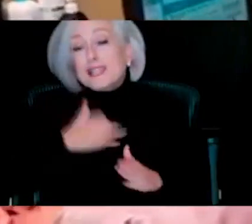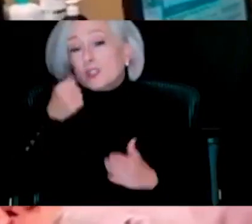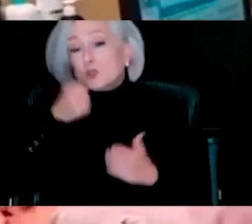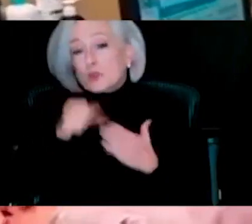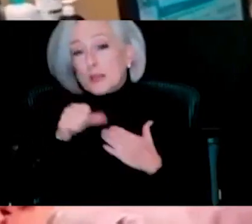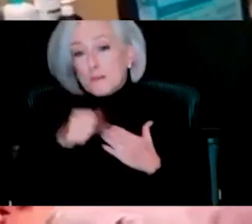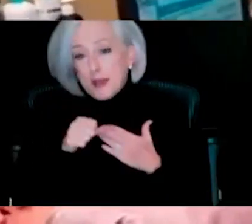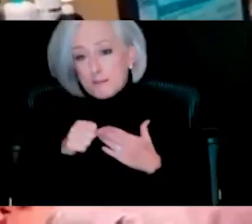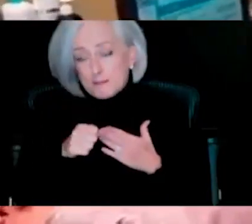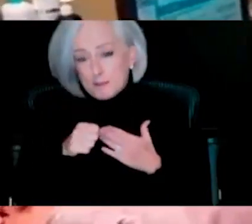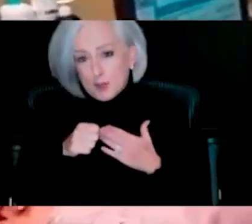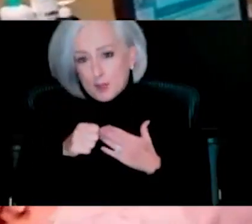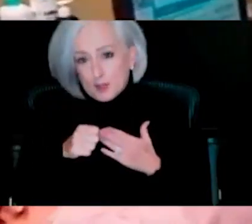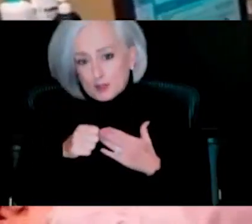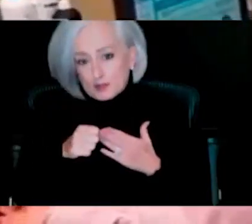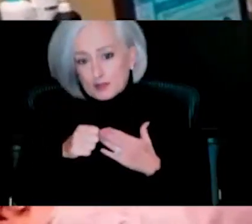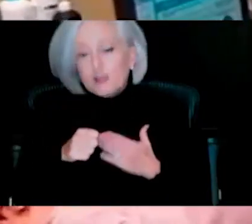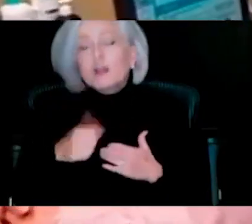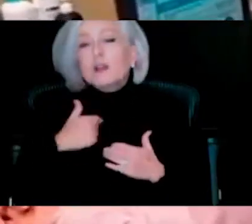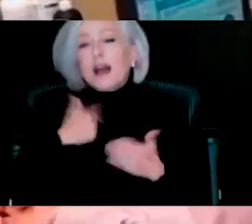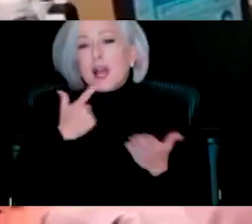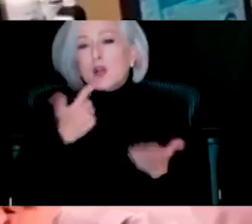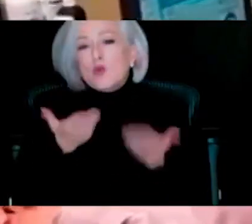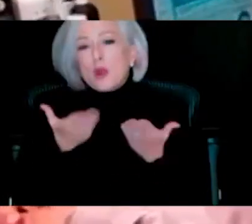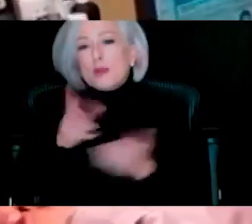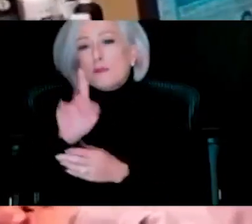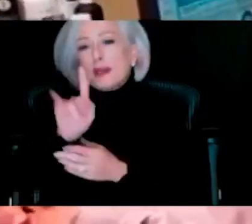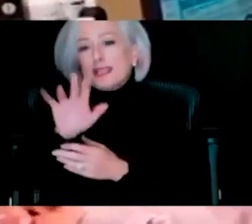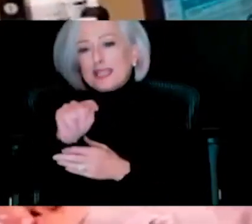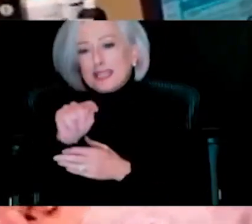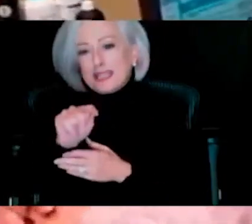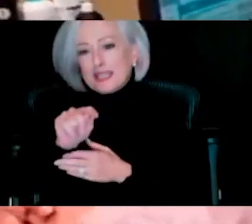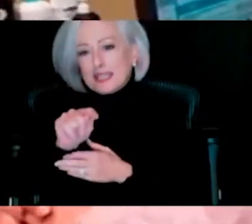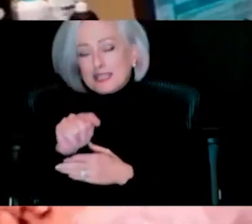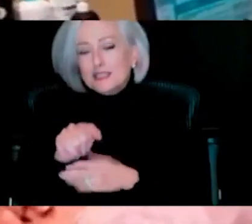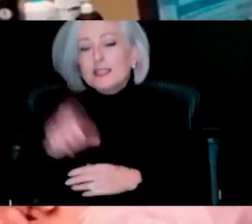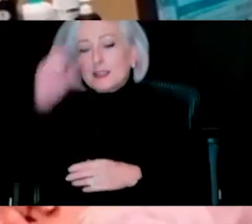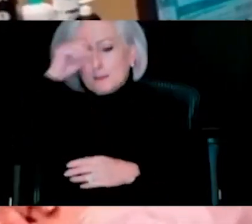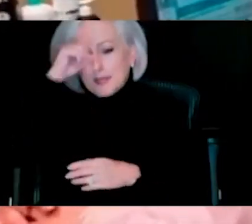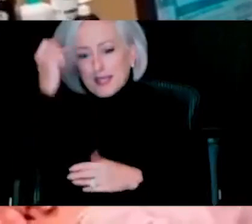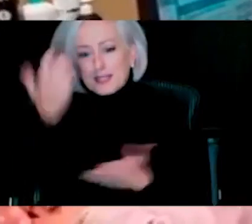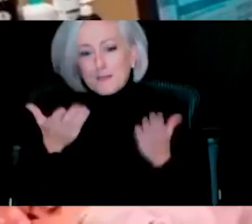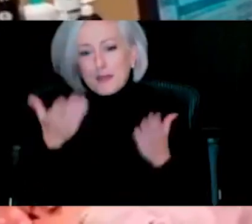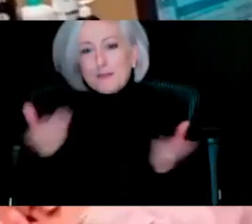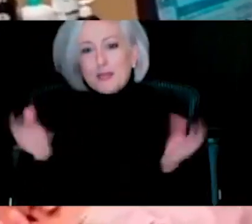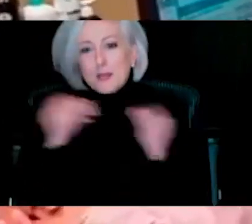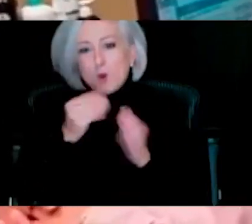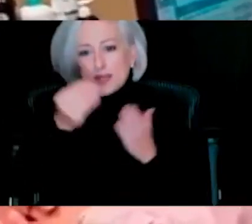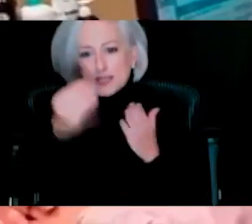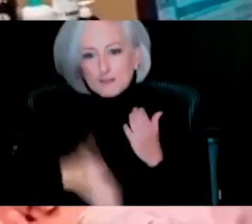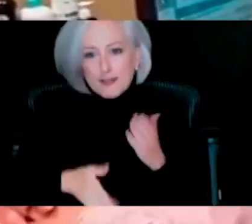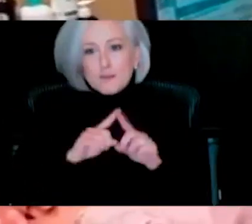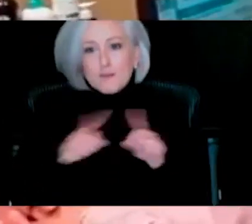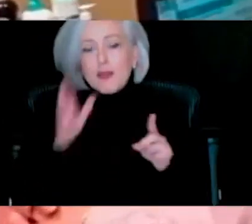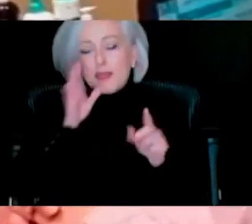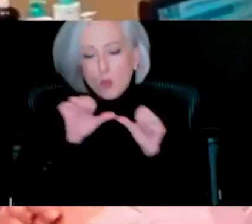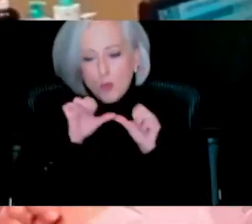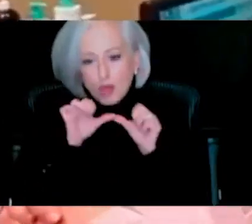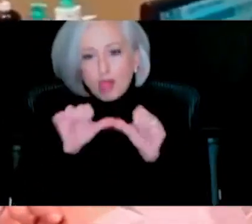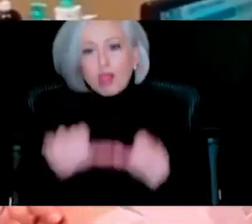even though I usually recommend some skincare kits, they may be a little bit more expensive, but they're going to last